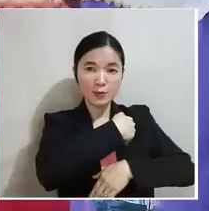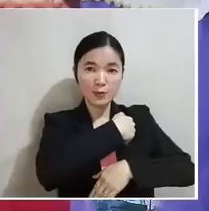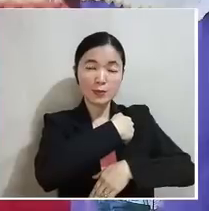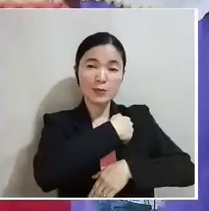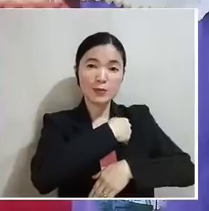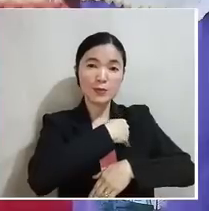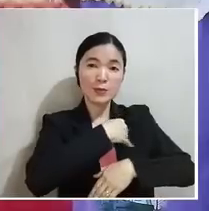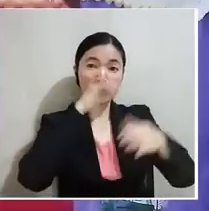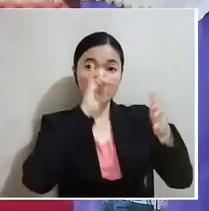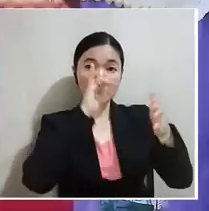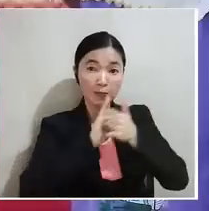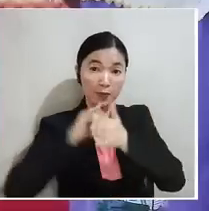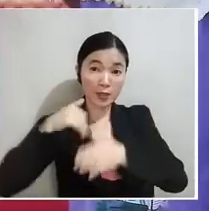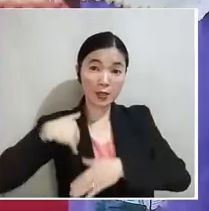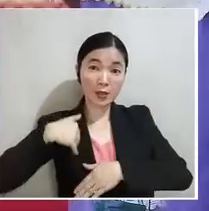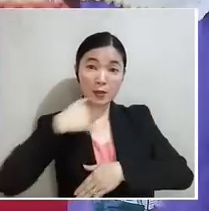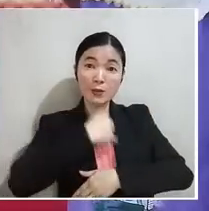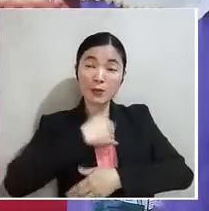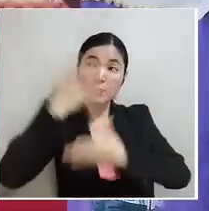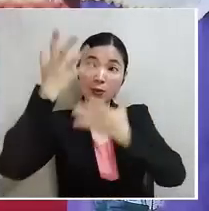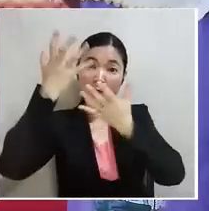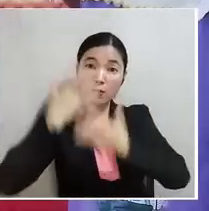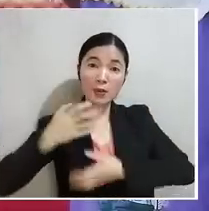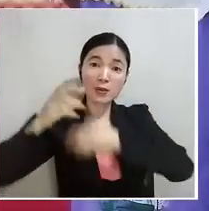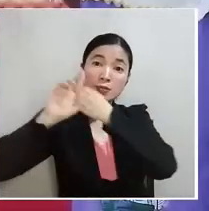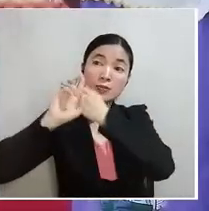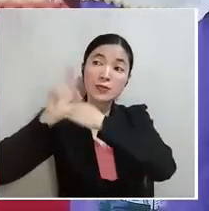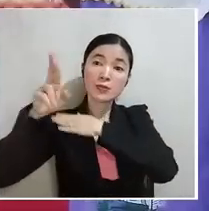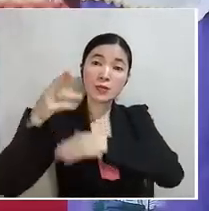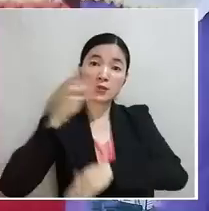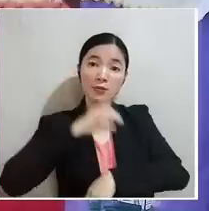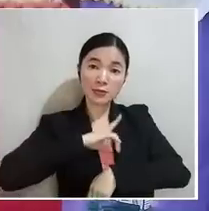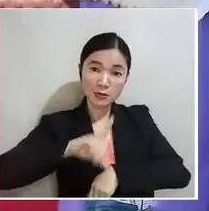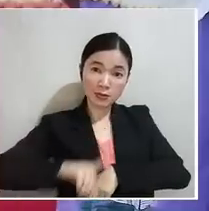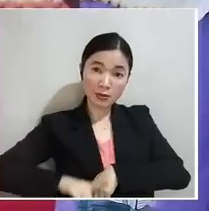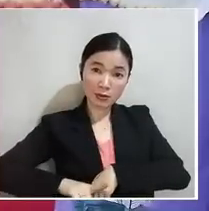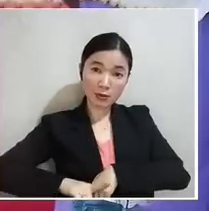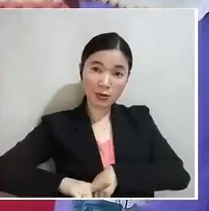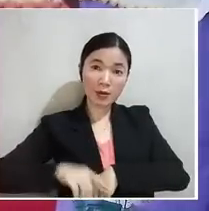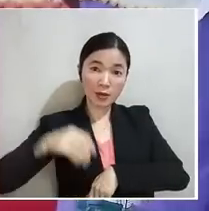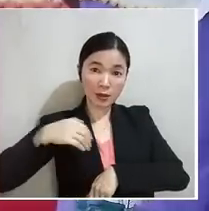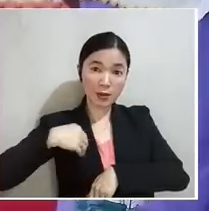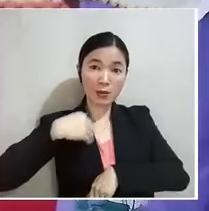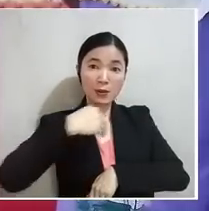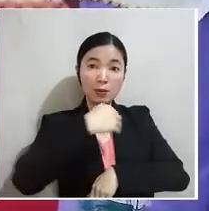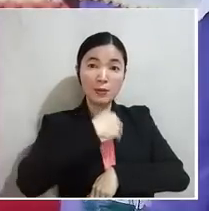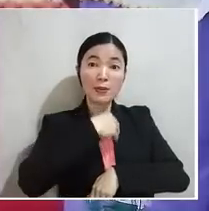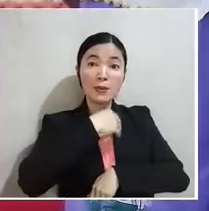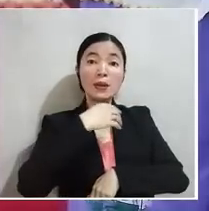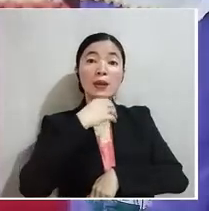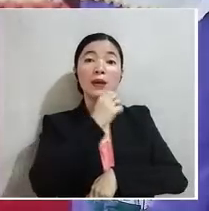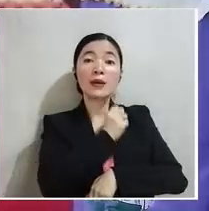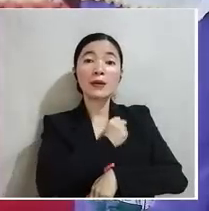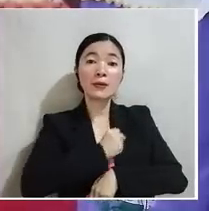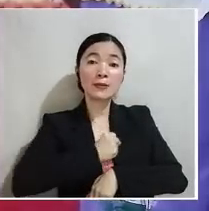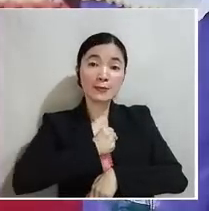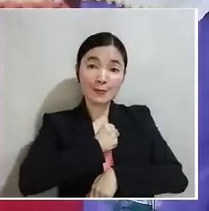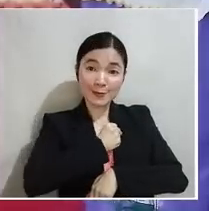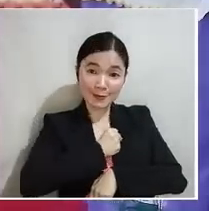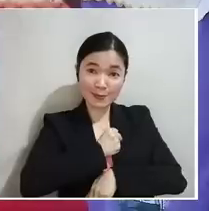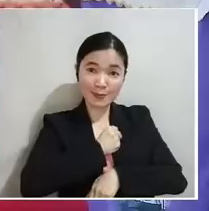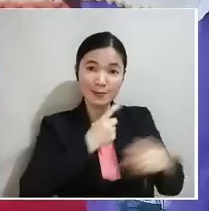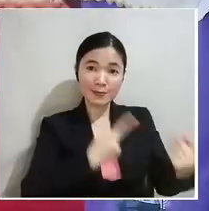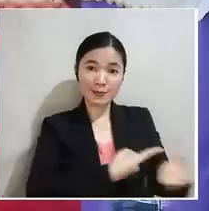we want to return to the Lord, and that we are sorry for our sins.